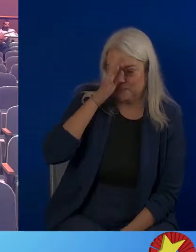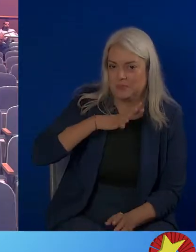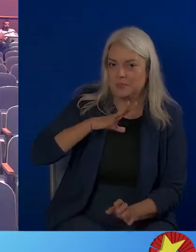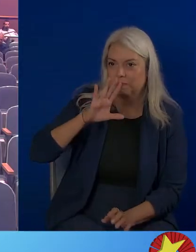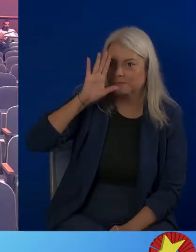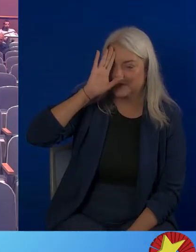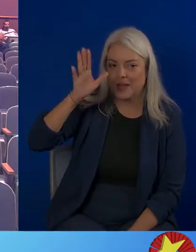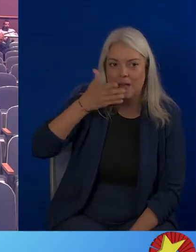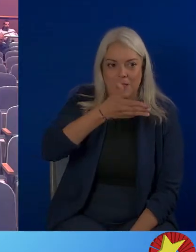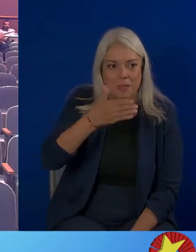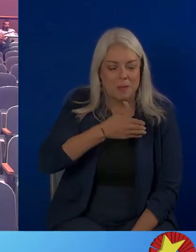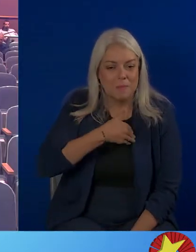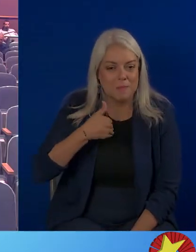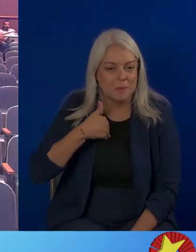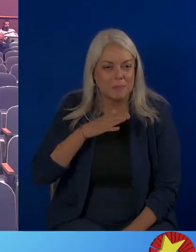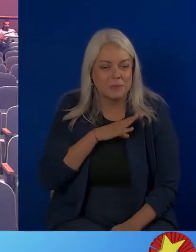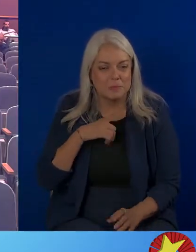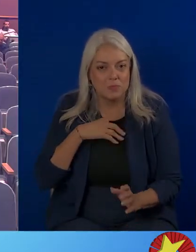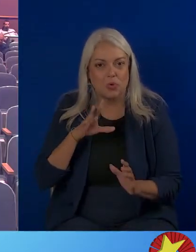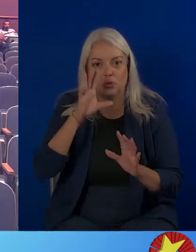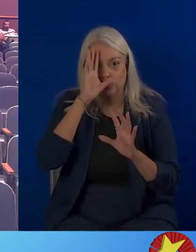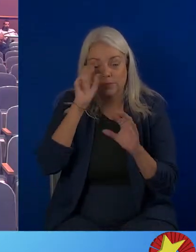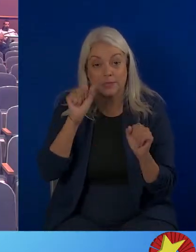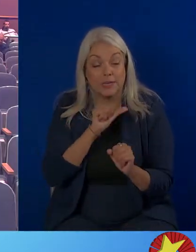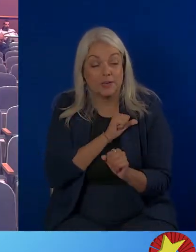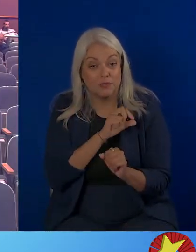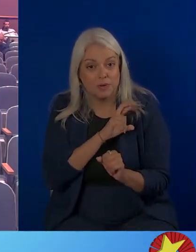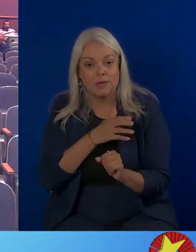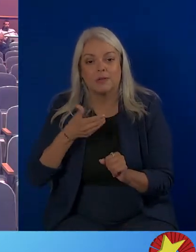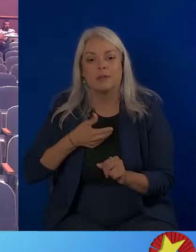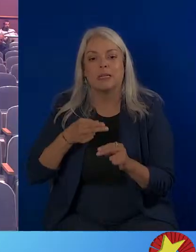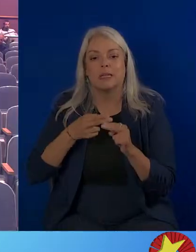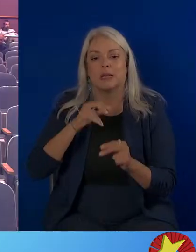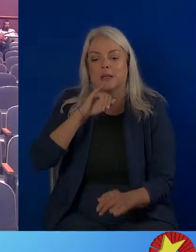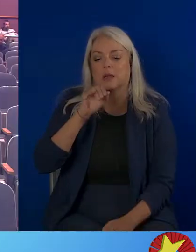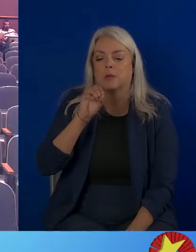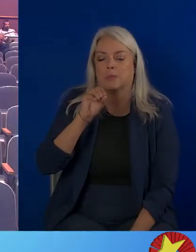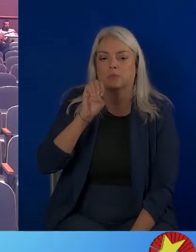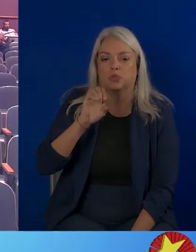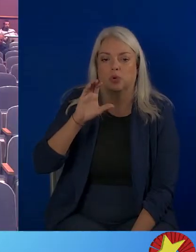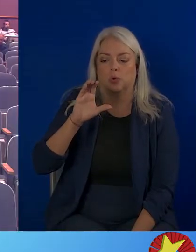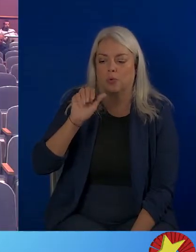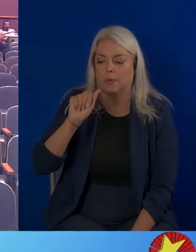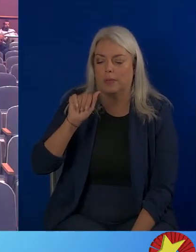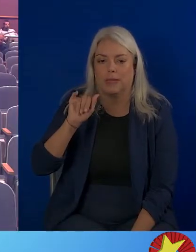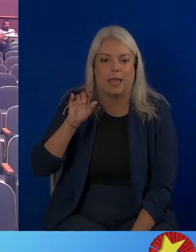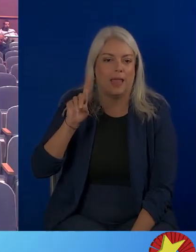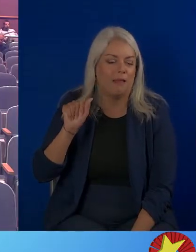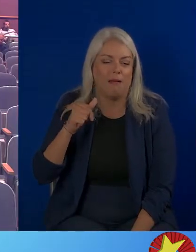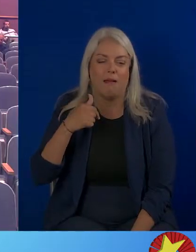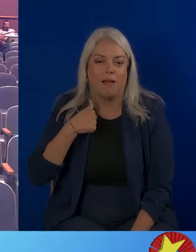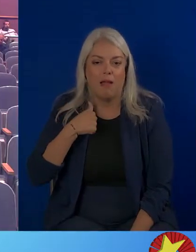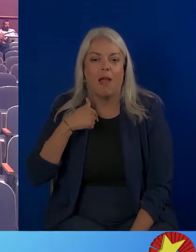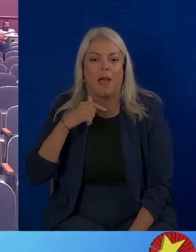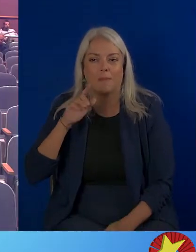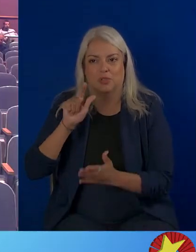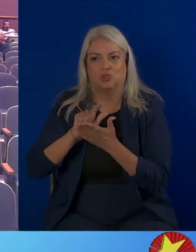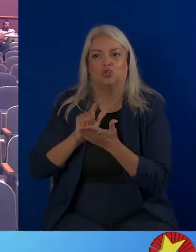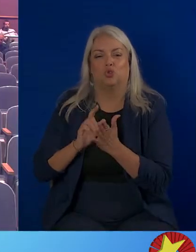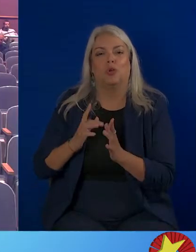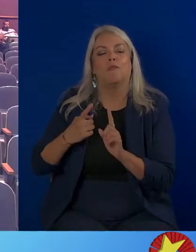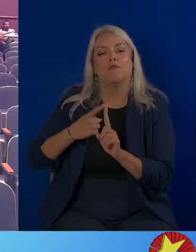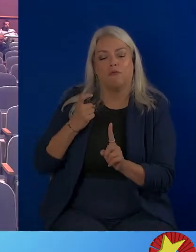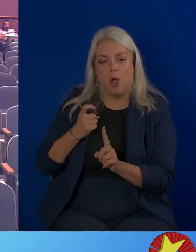Members of the board, Superintendent Reichman, my name's Joe Cada. I'm your attorney from the Attorney General's